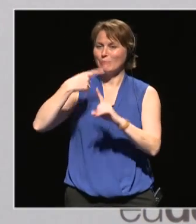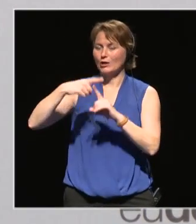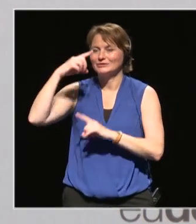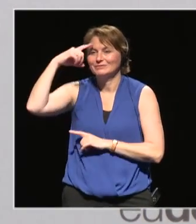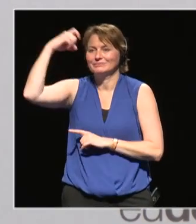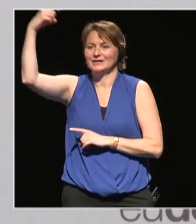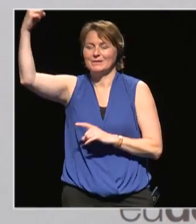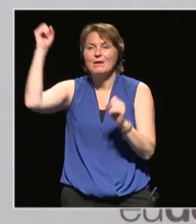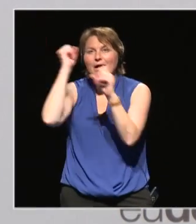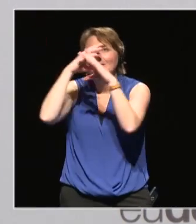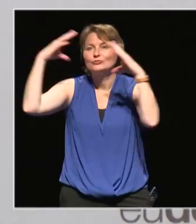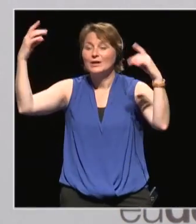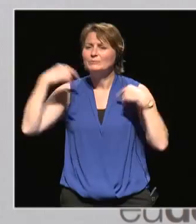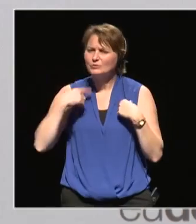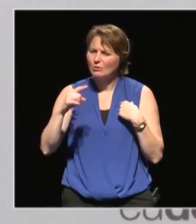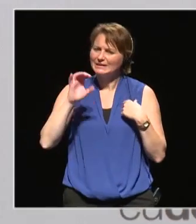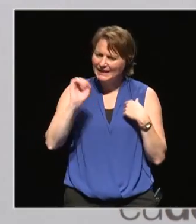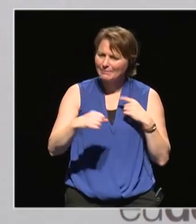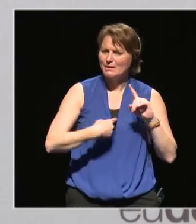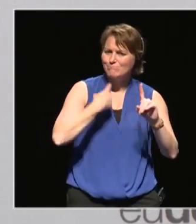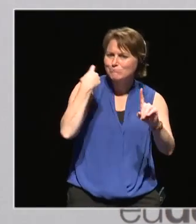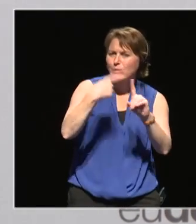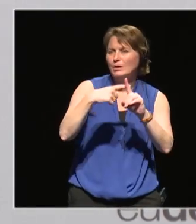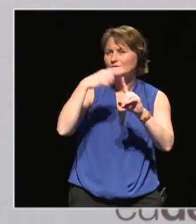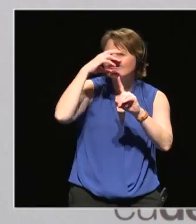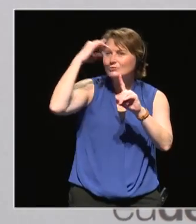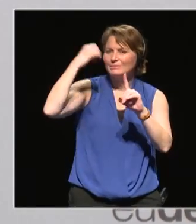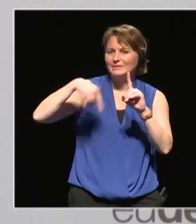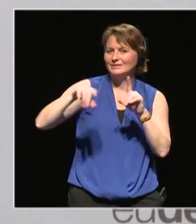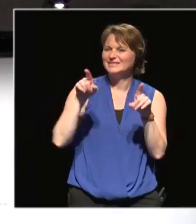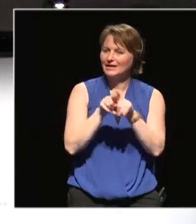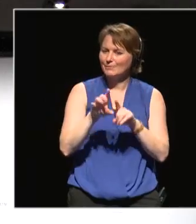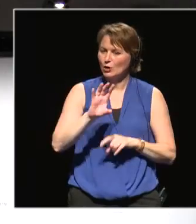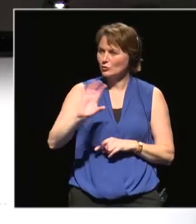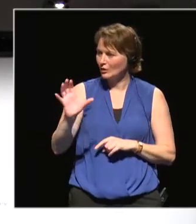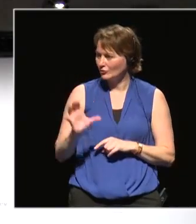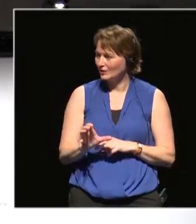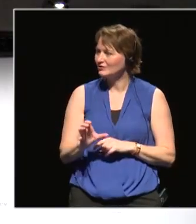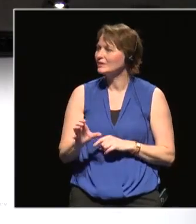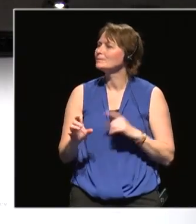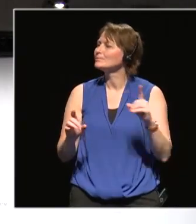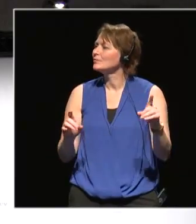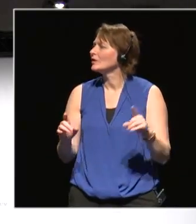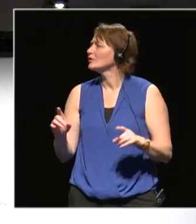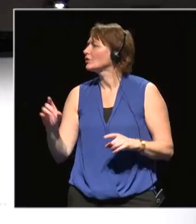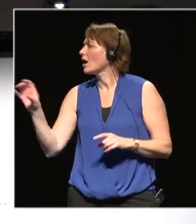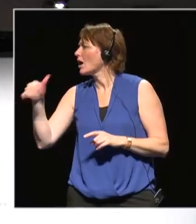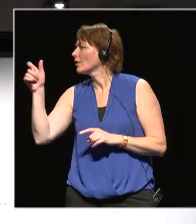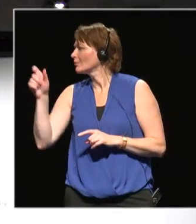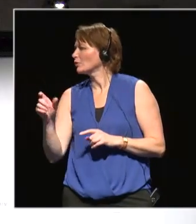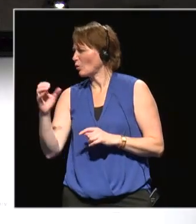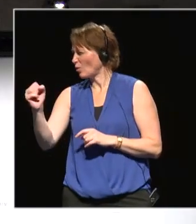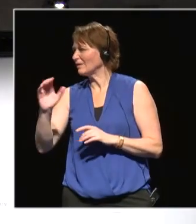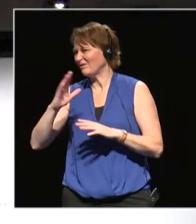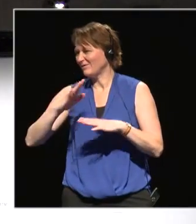to those countries. Okay, any more polar bears? Two more over here. I'm holding you because you've already spoken, but let's see how we get on. Yes.